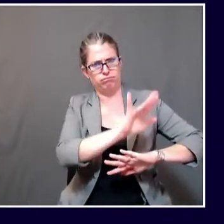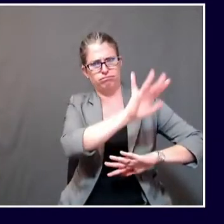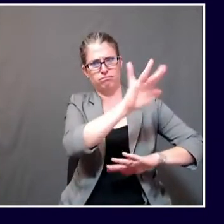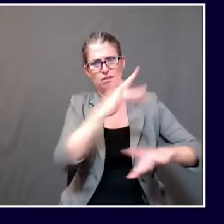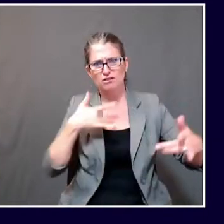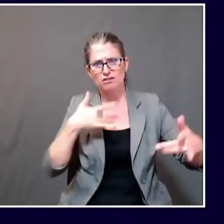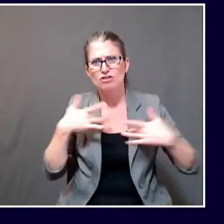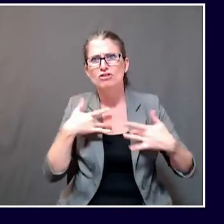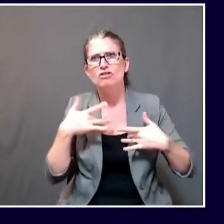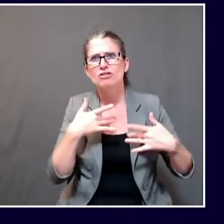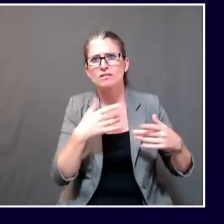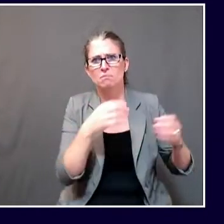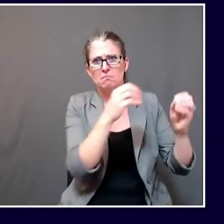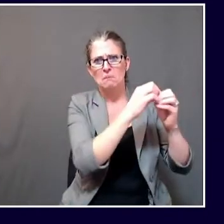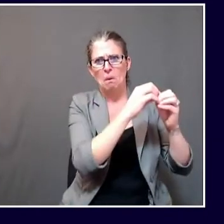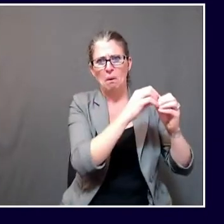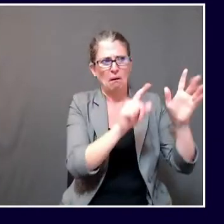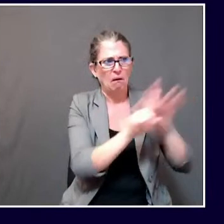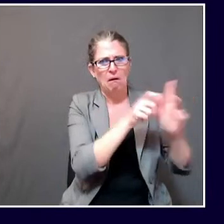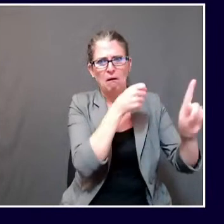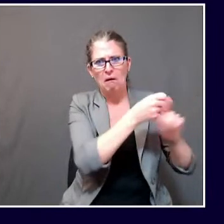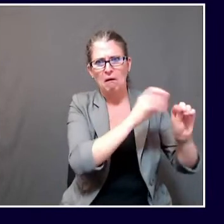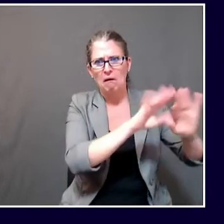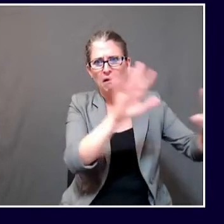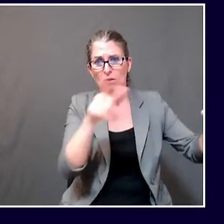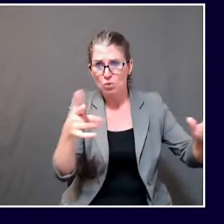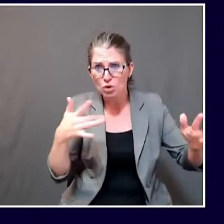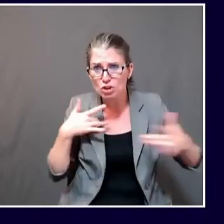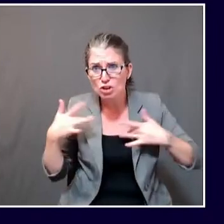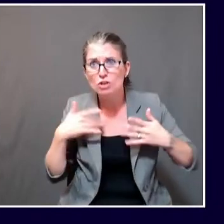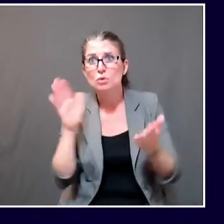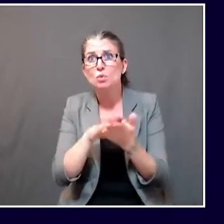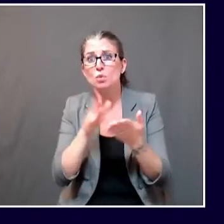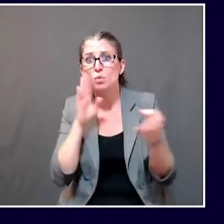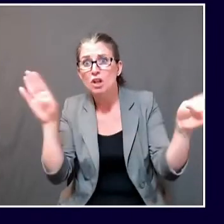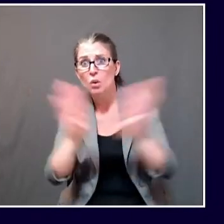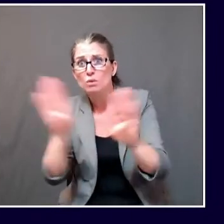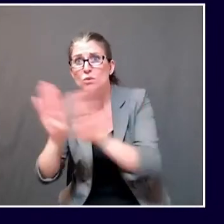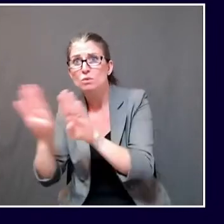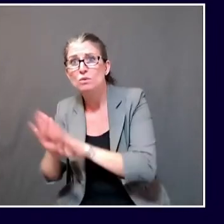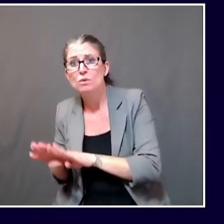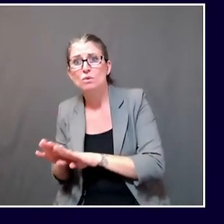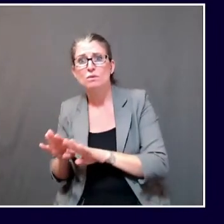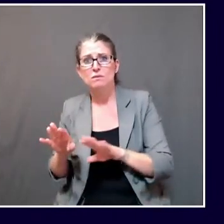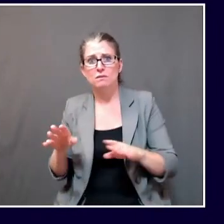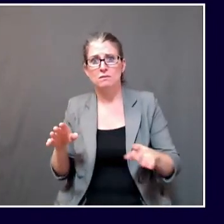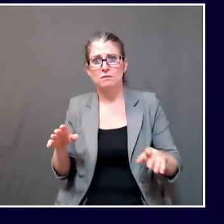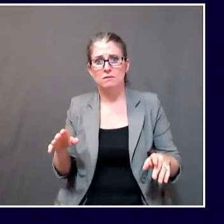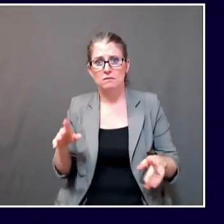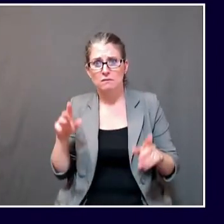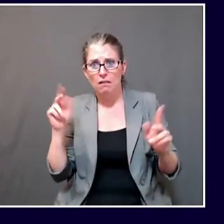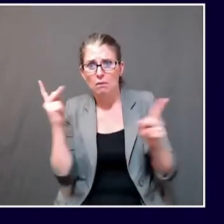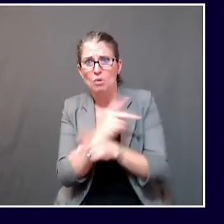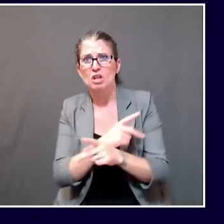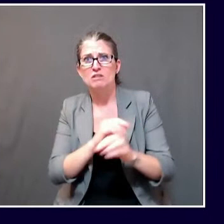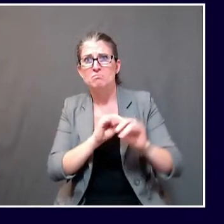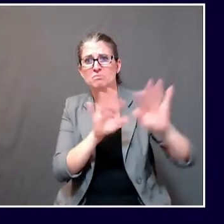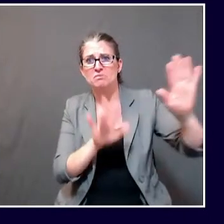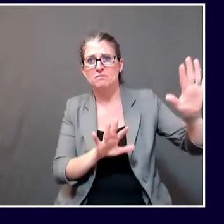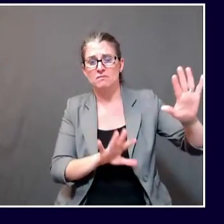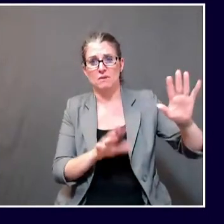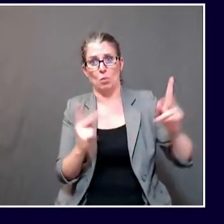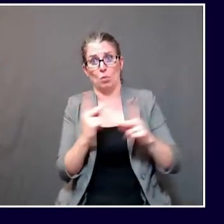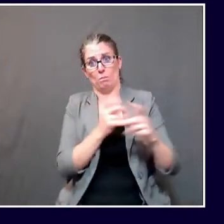Emily, I'm generally concerned about the potential for a larger spread across the state, not specific to